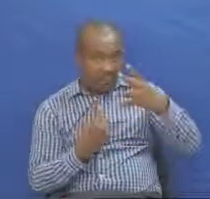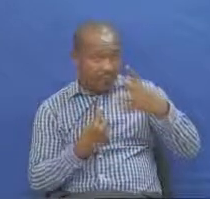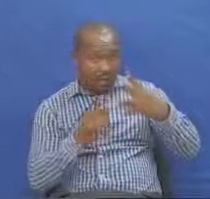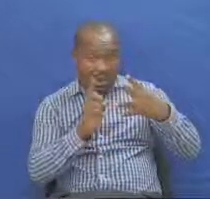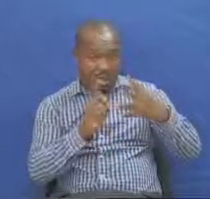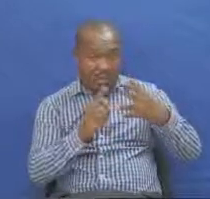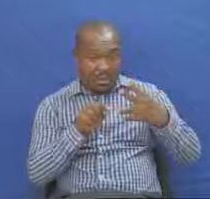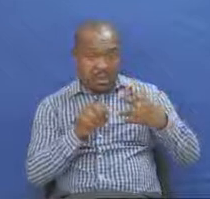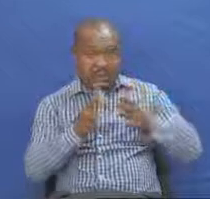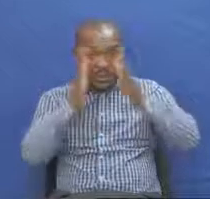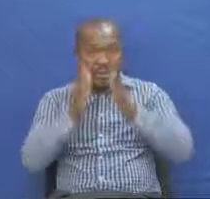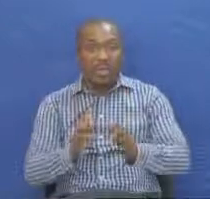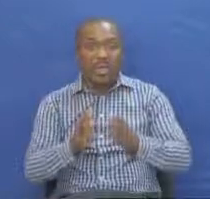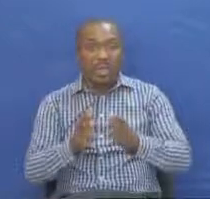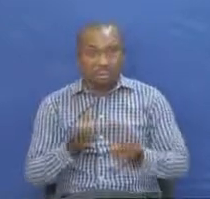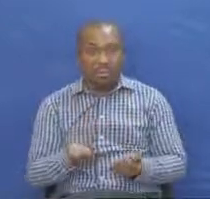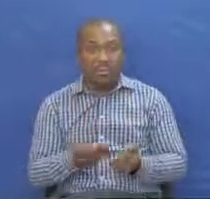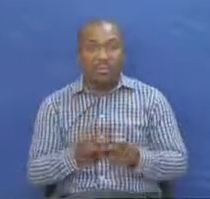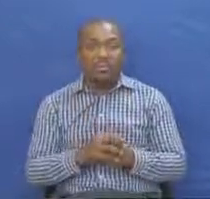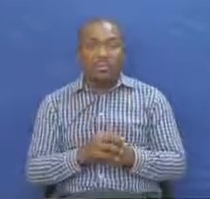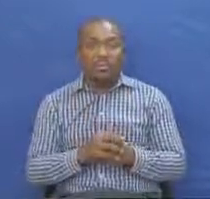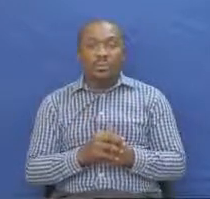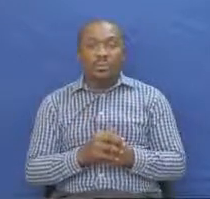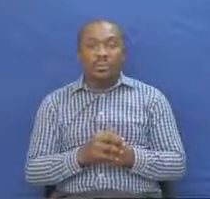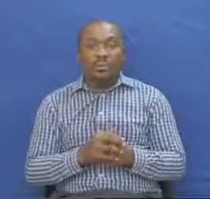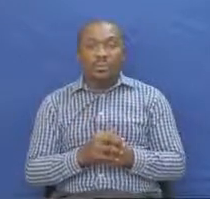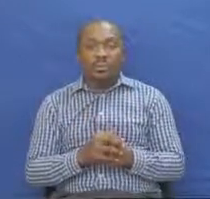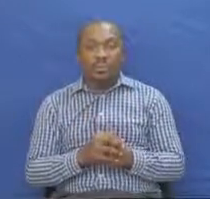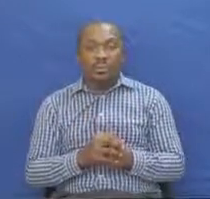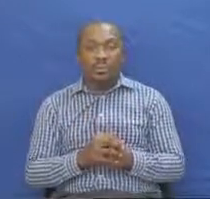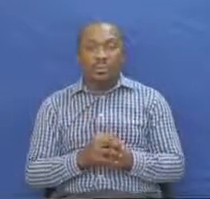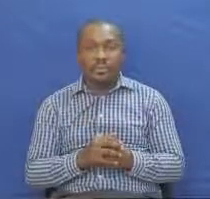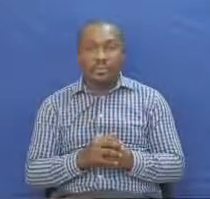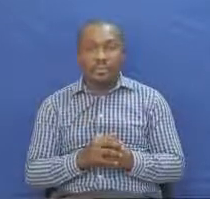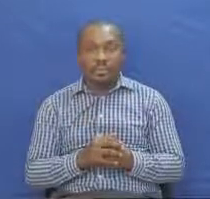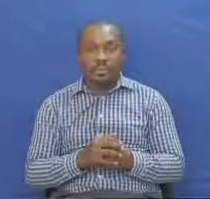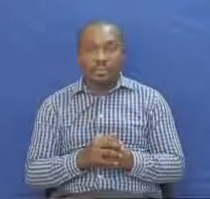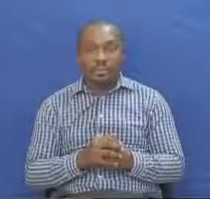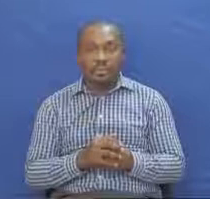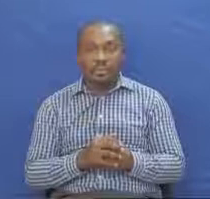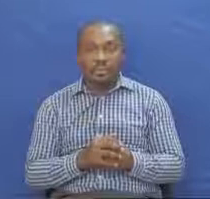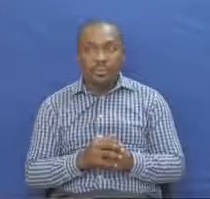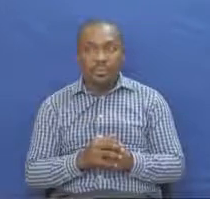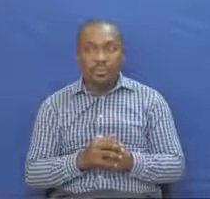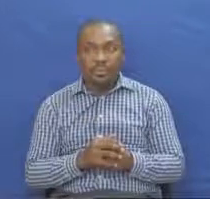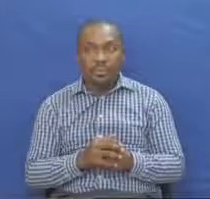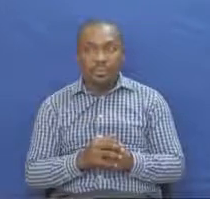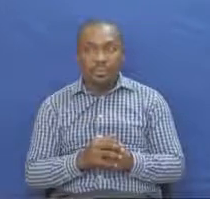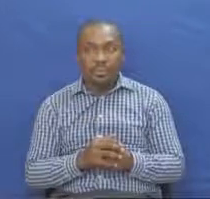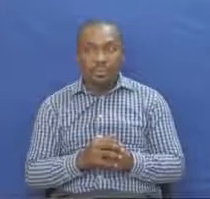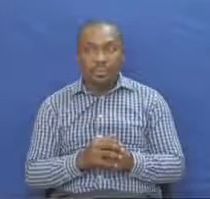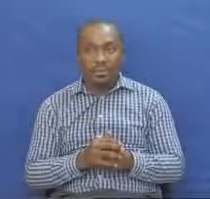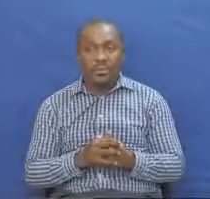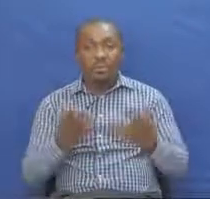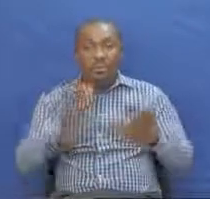of growth in living organisms. What are they? We have four types of growth